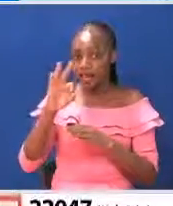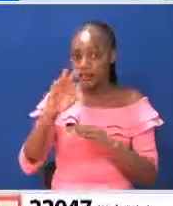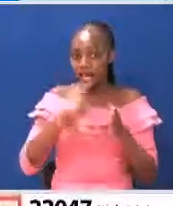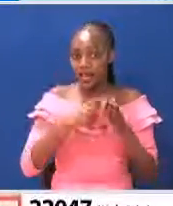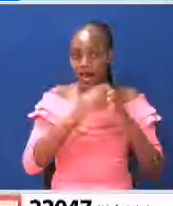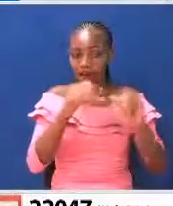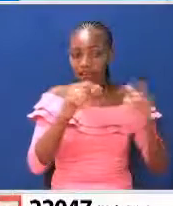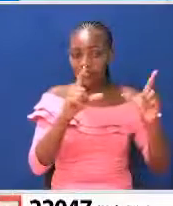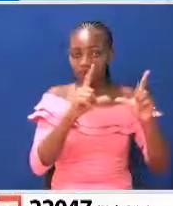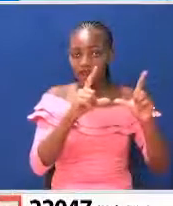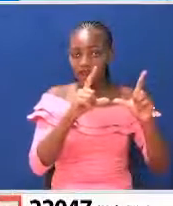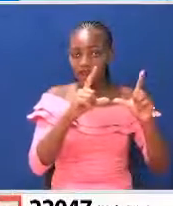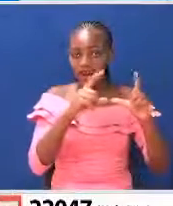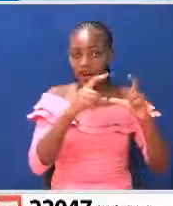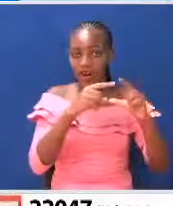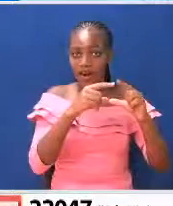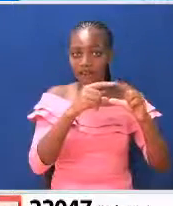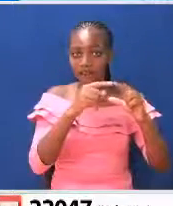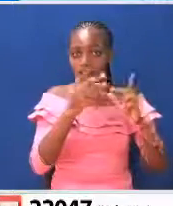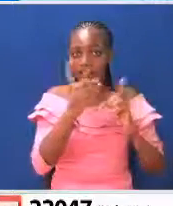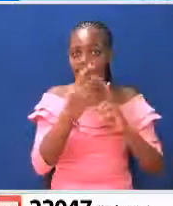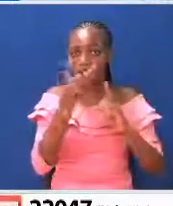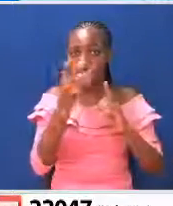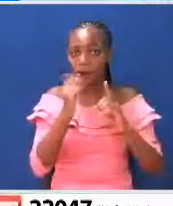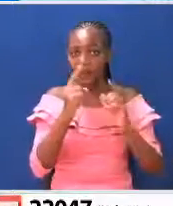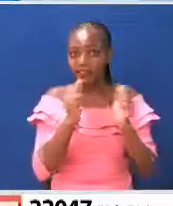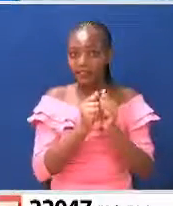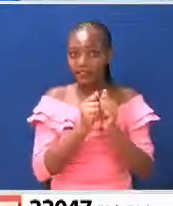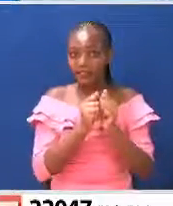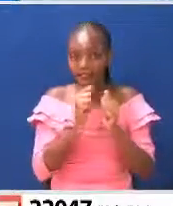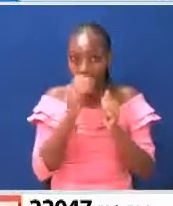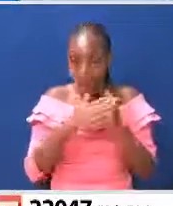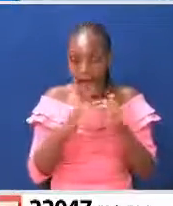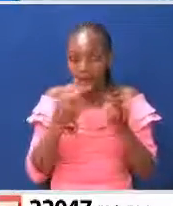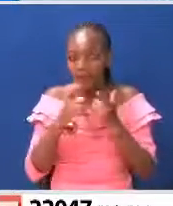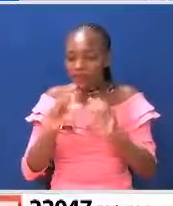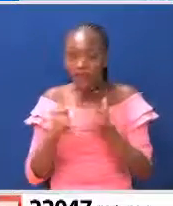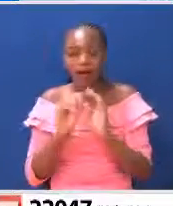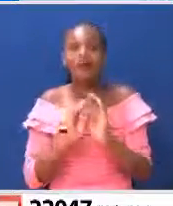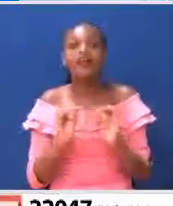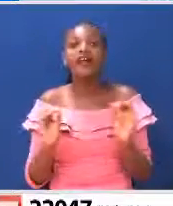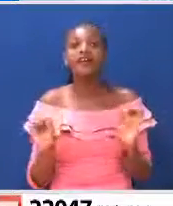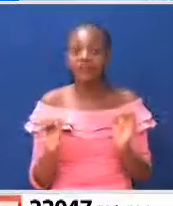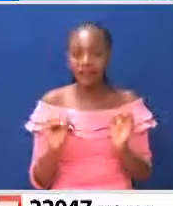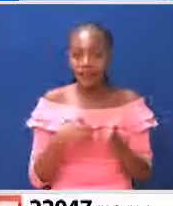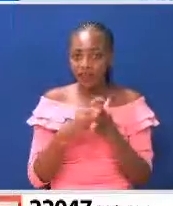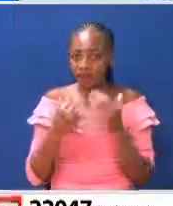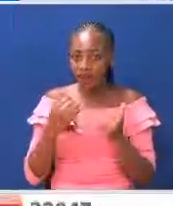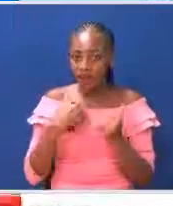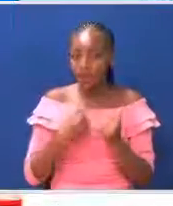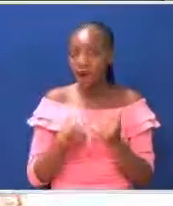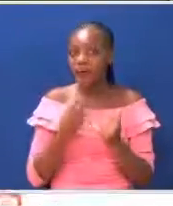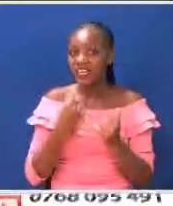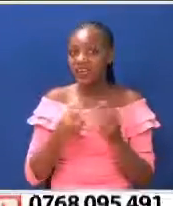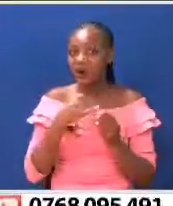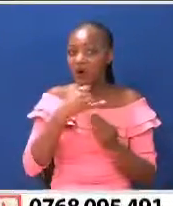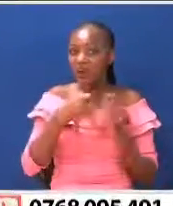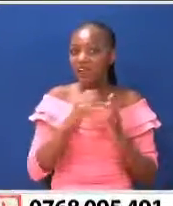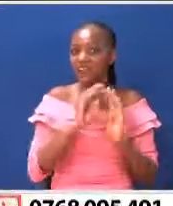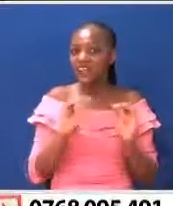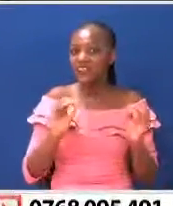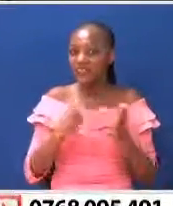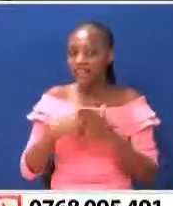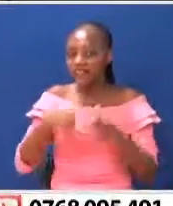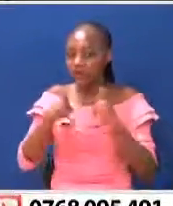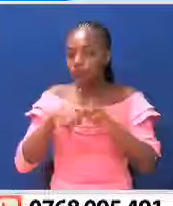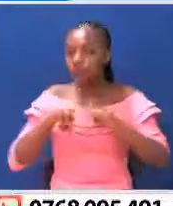by 4th of September. That has not since happened. So up to now, we still don't have a medical cover. We also agreed that